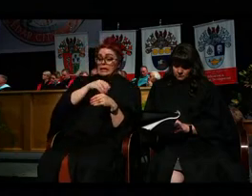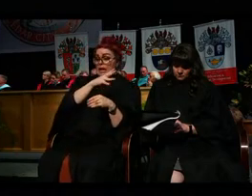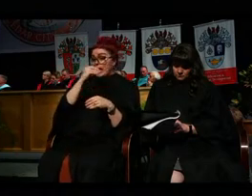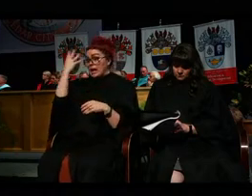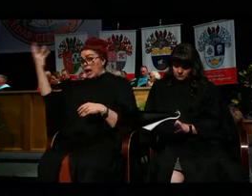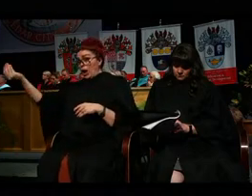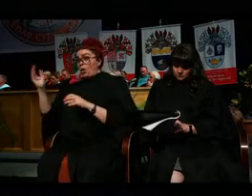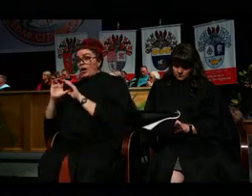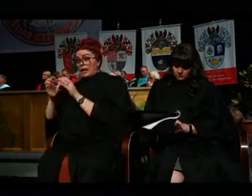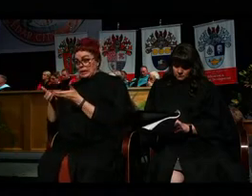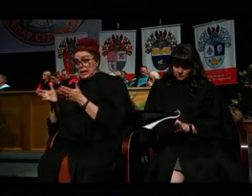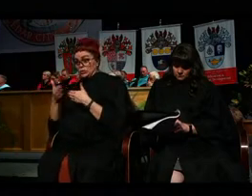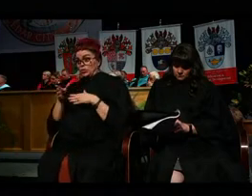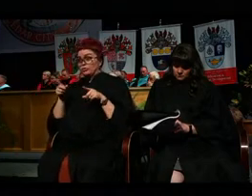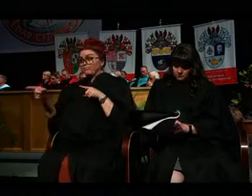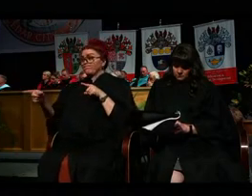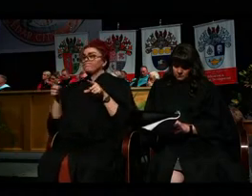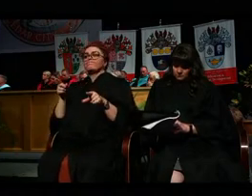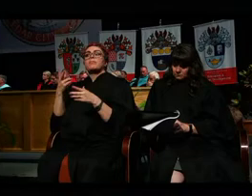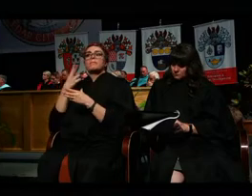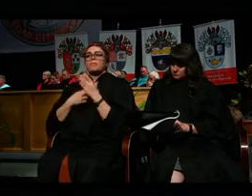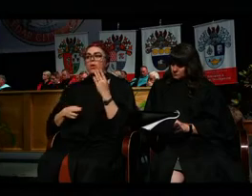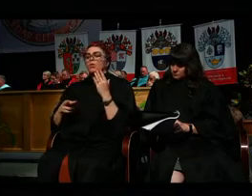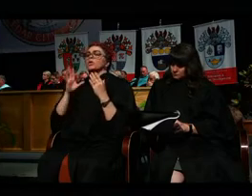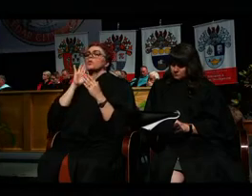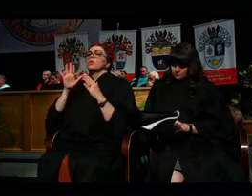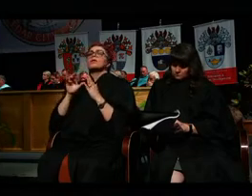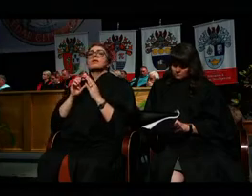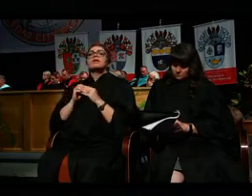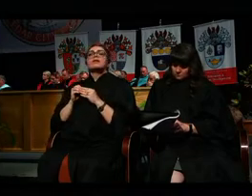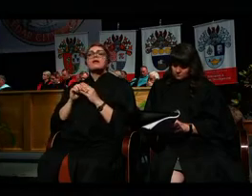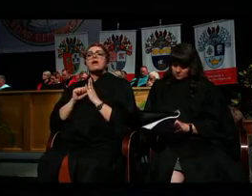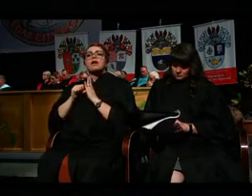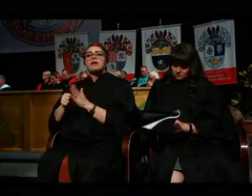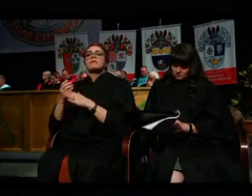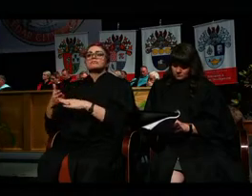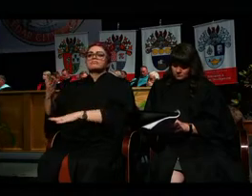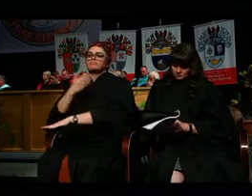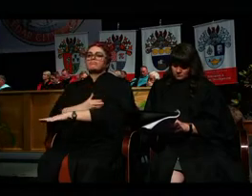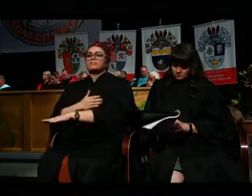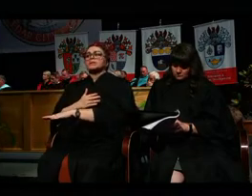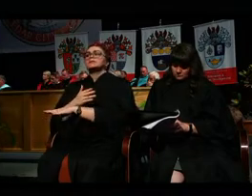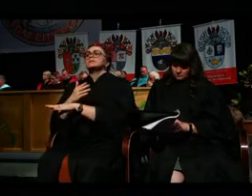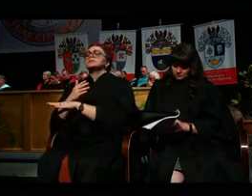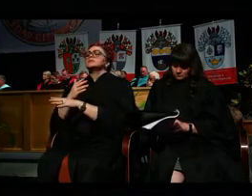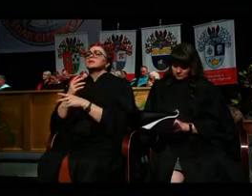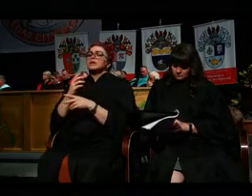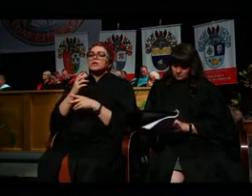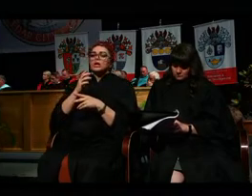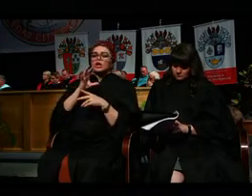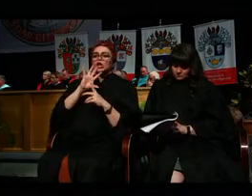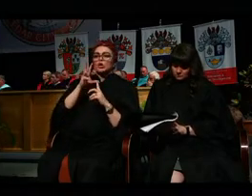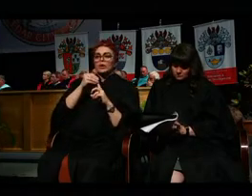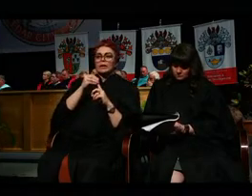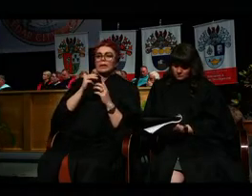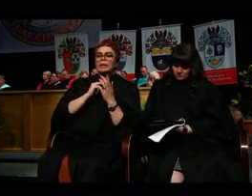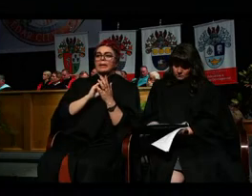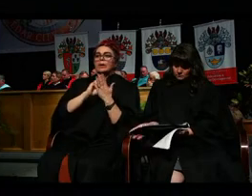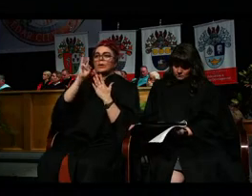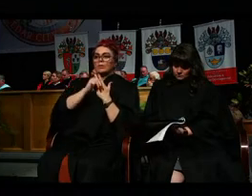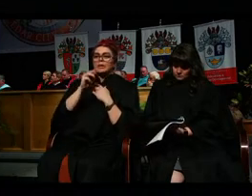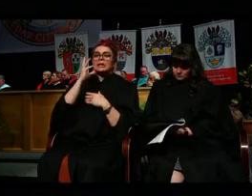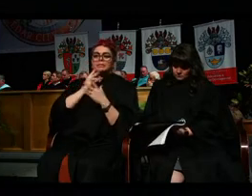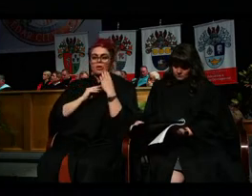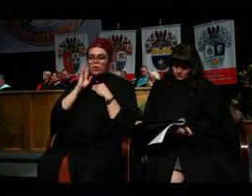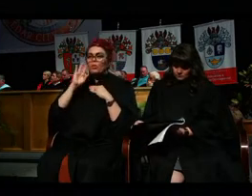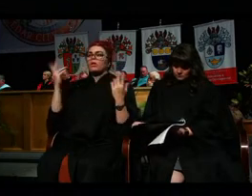and private sector internships, and enhance the co-curricular experiences that align with academic programs. Given the changing